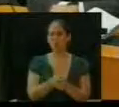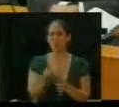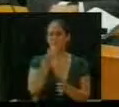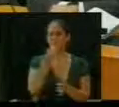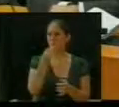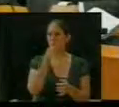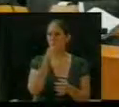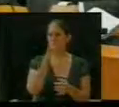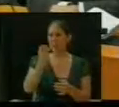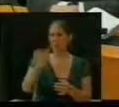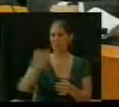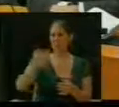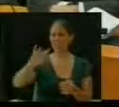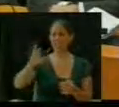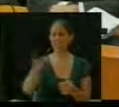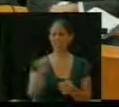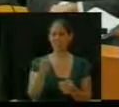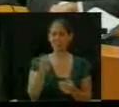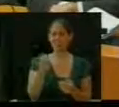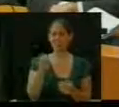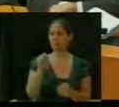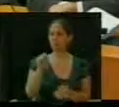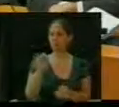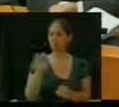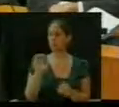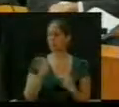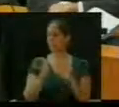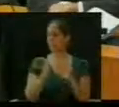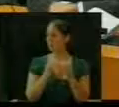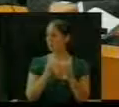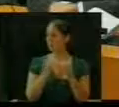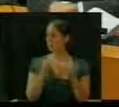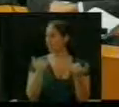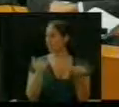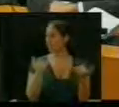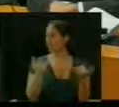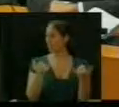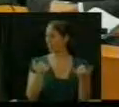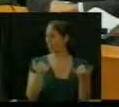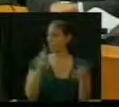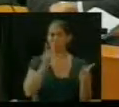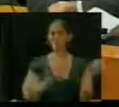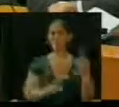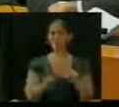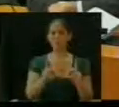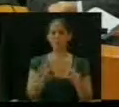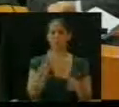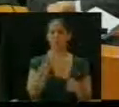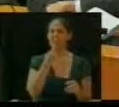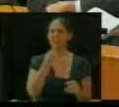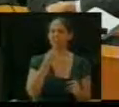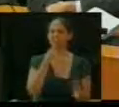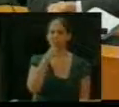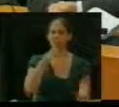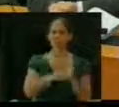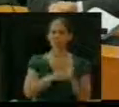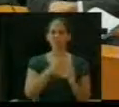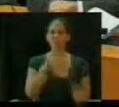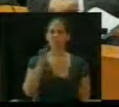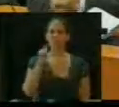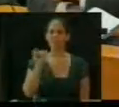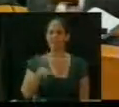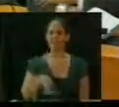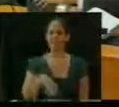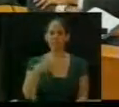long. Now, when somebody comes down here and defending what is said in the letter that I don't even know that the ethics committee got,